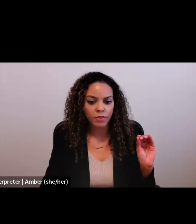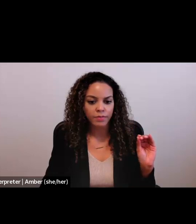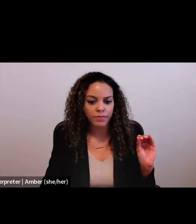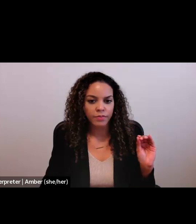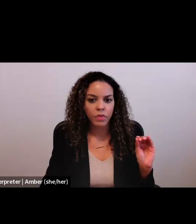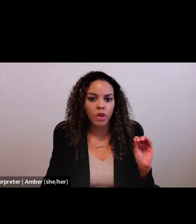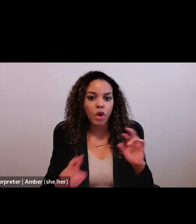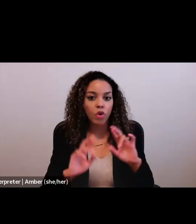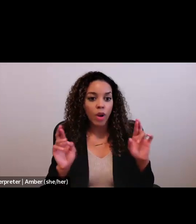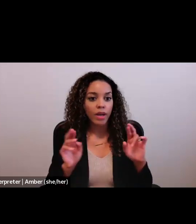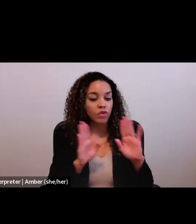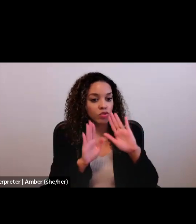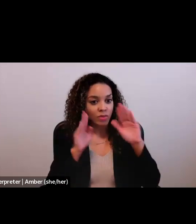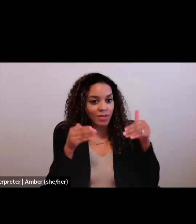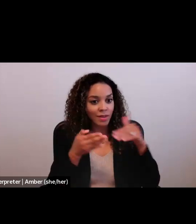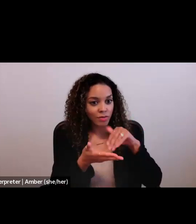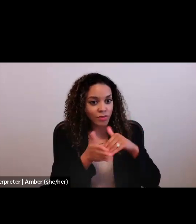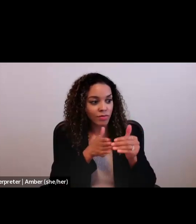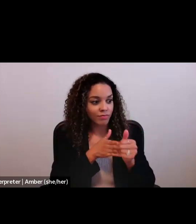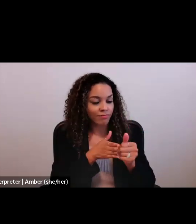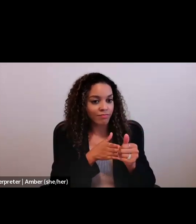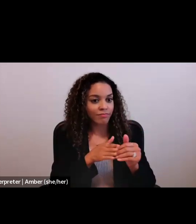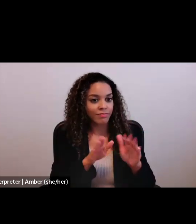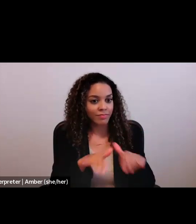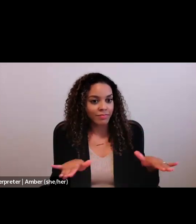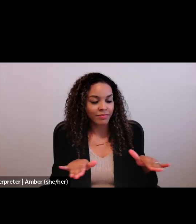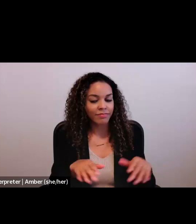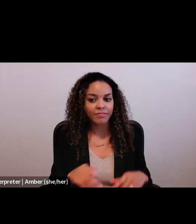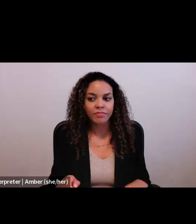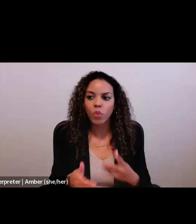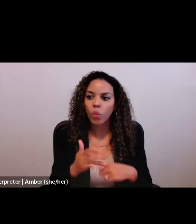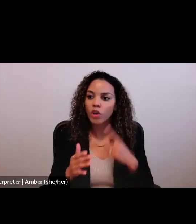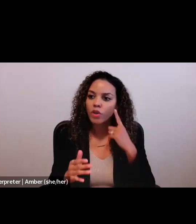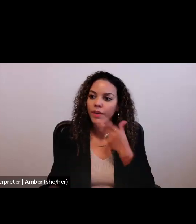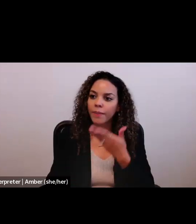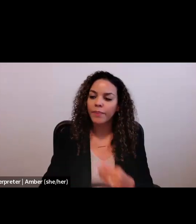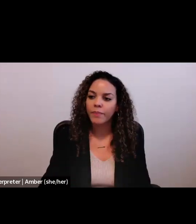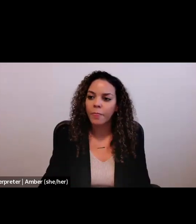and let them lead? What do you think, Dr. LaSalle?